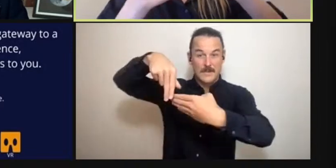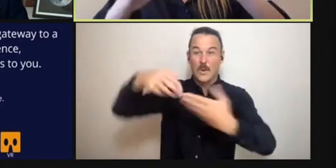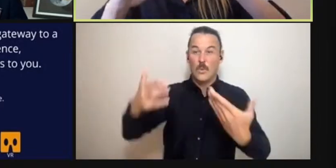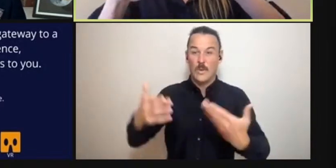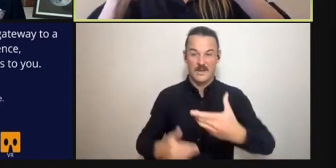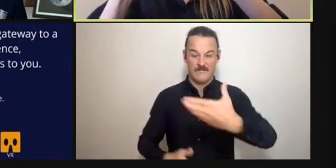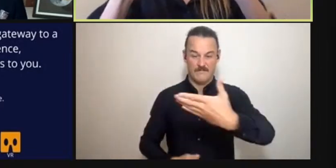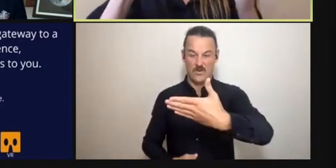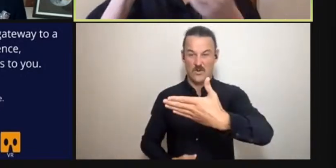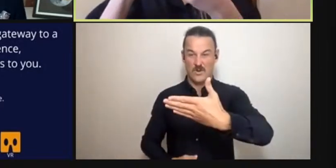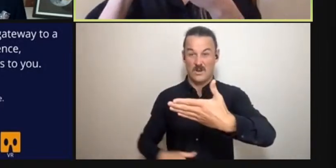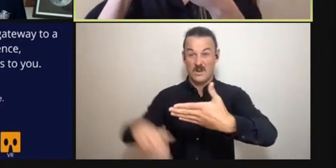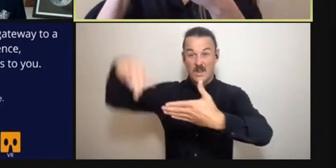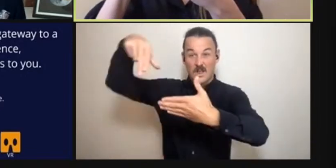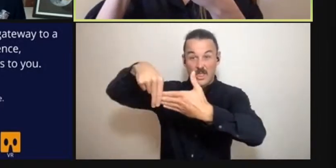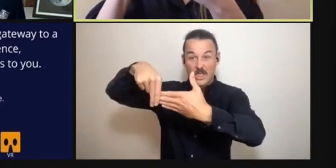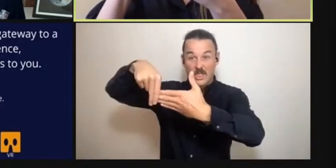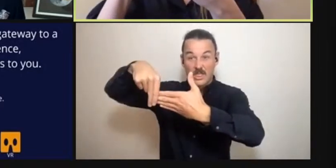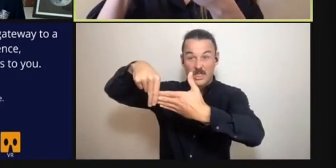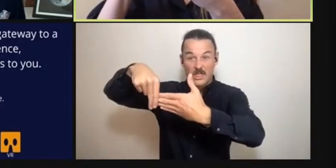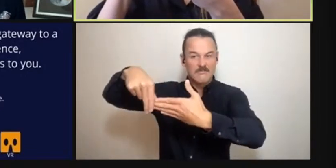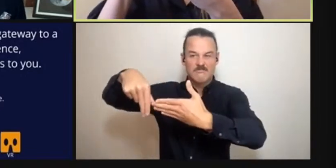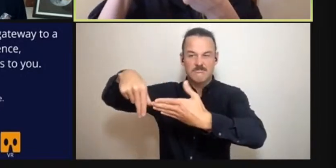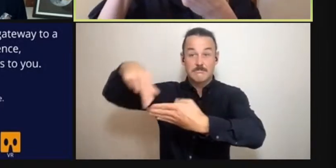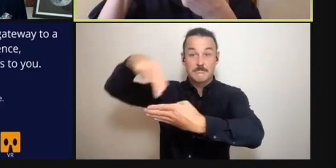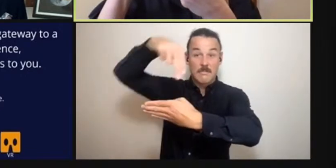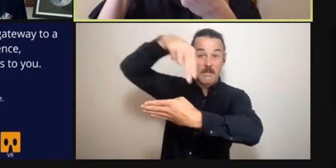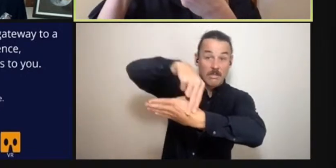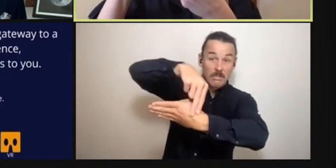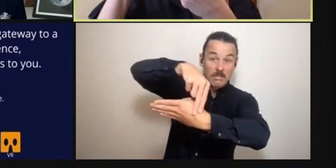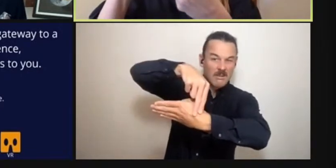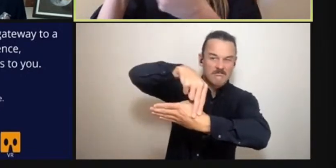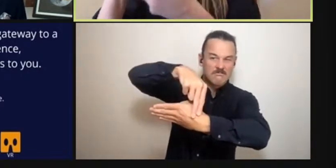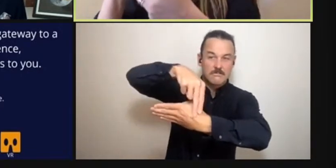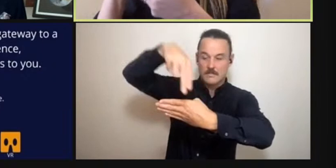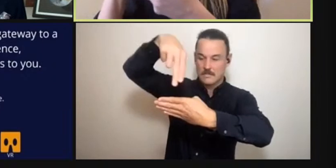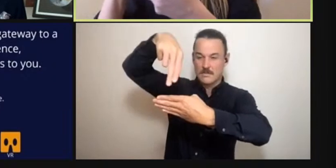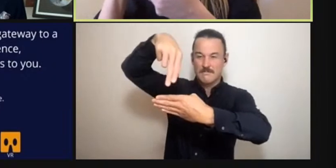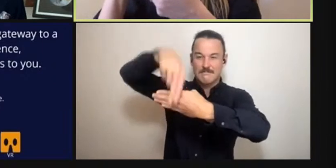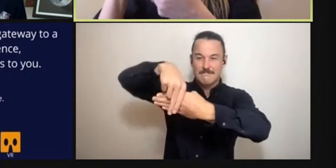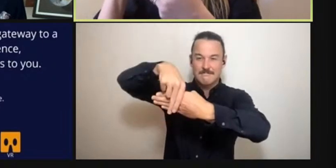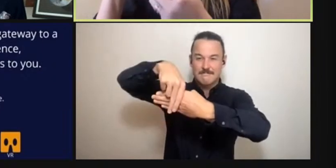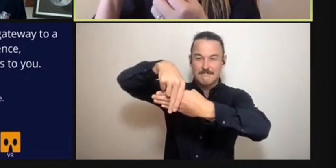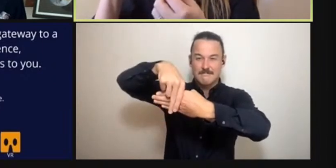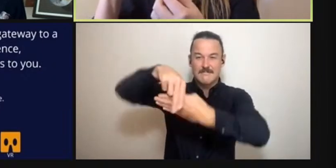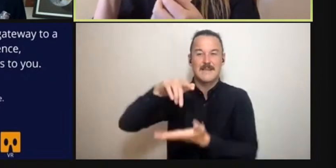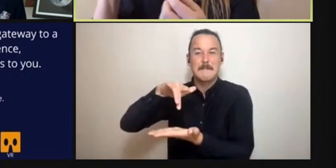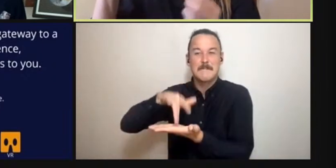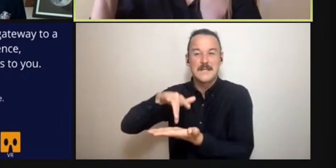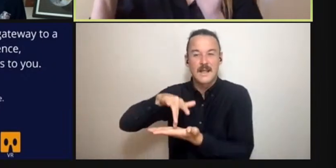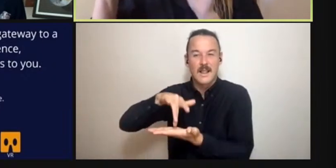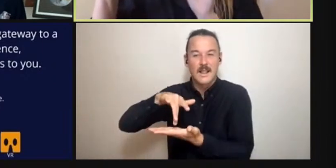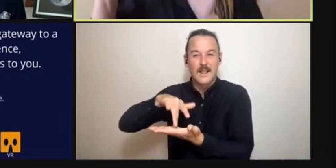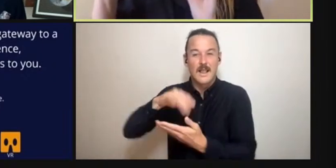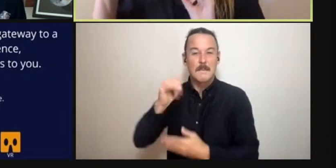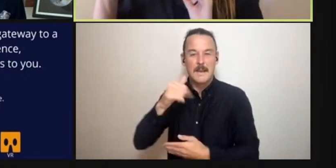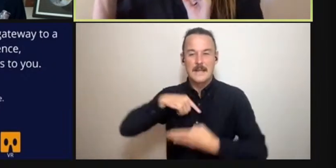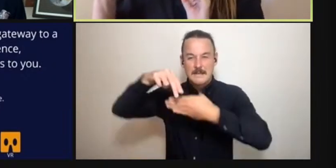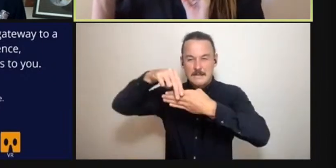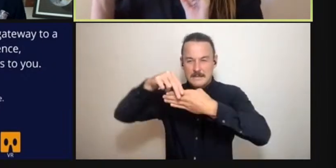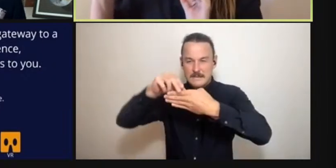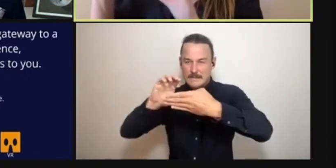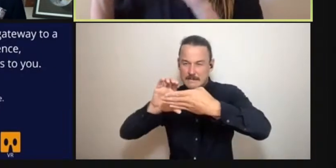second. For you, you might have to shift it just a little bit to the left, just a little bit to the right to ensure that you've got